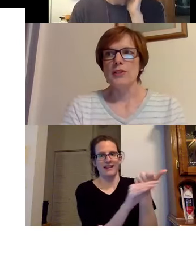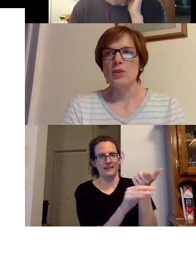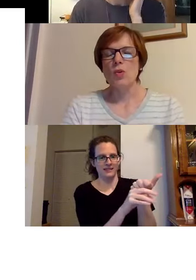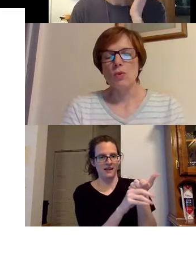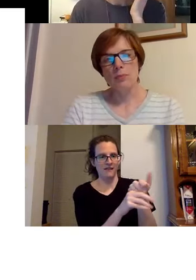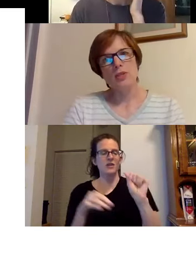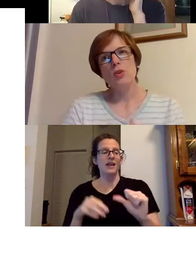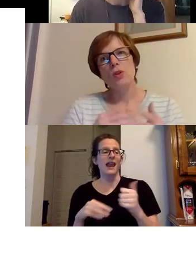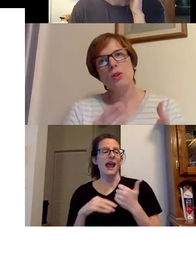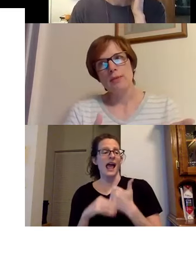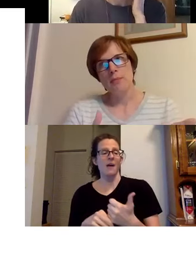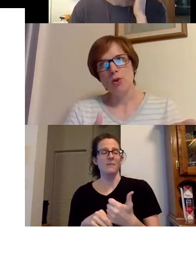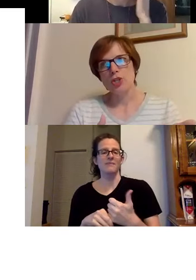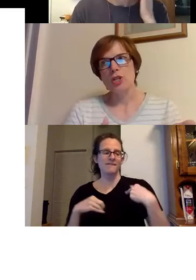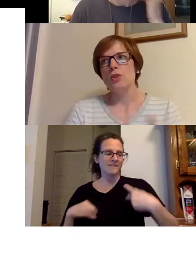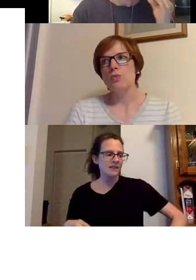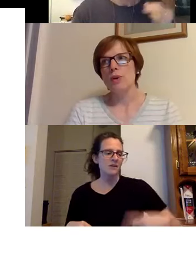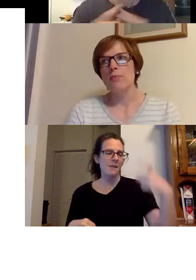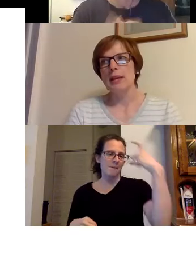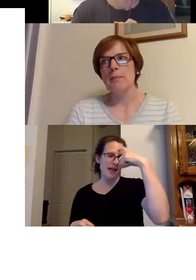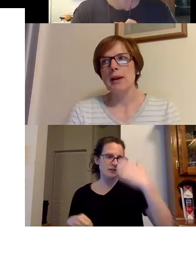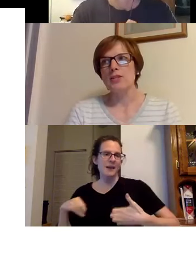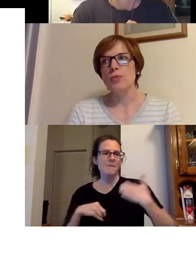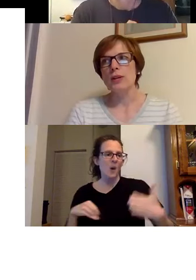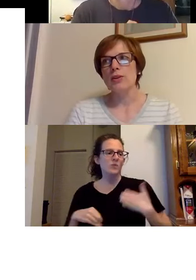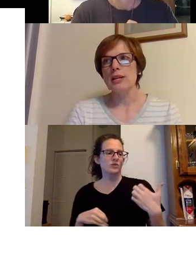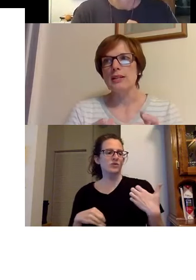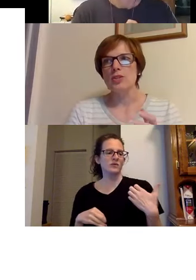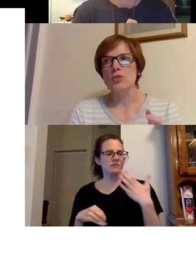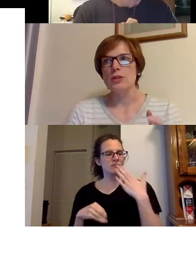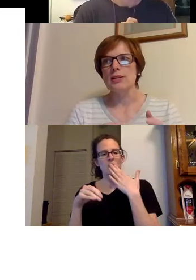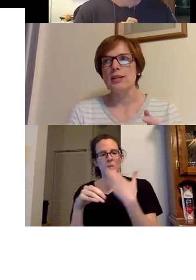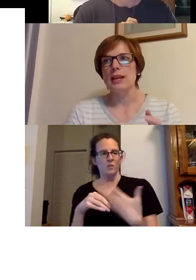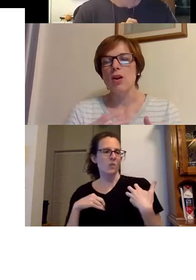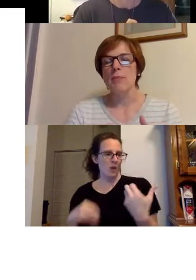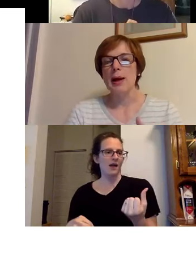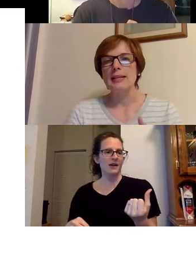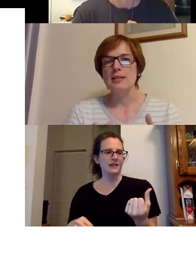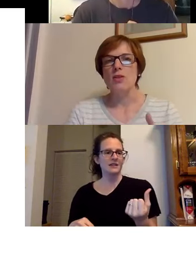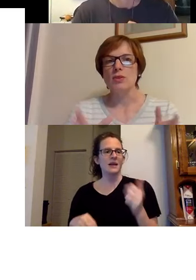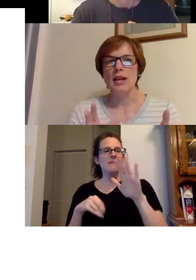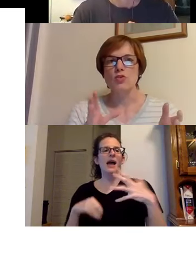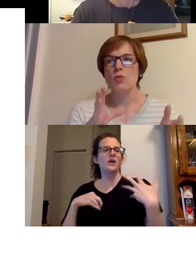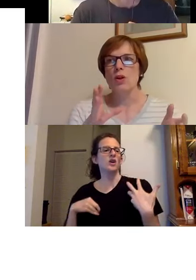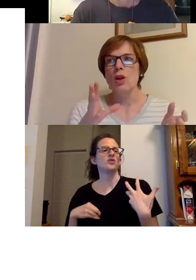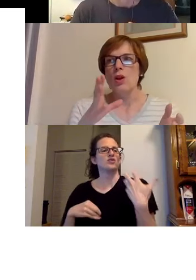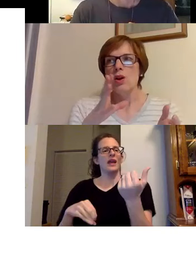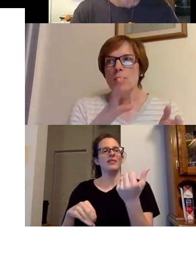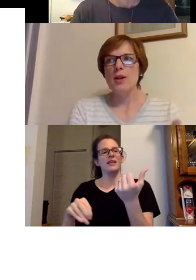our physical, mental, emotional well-being by triggering and strengthening our body's own